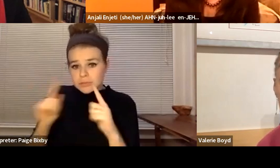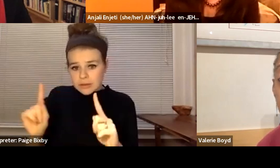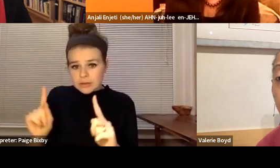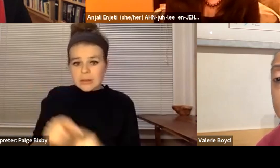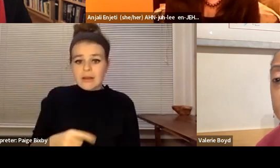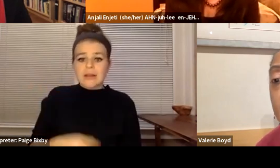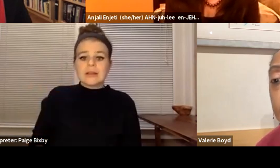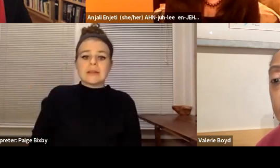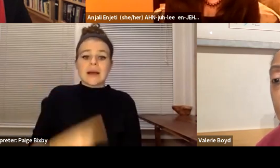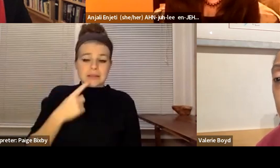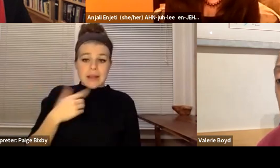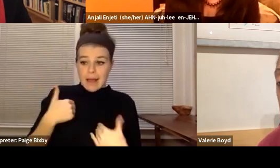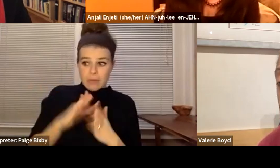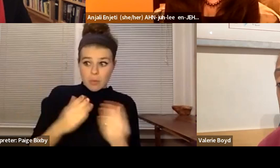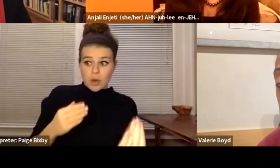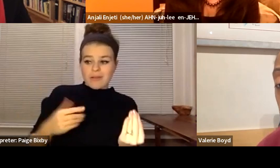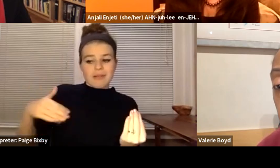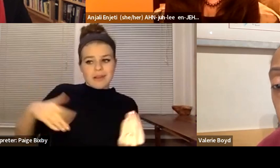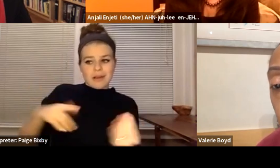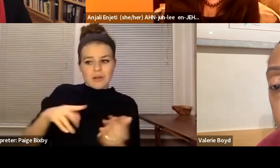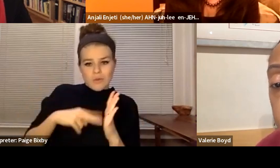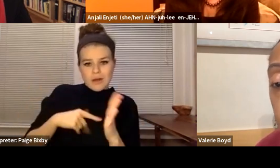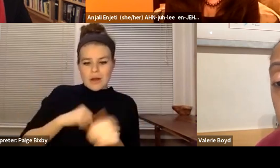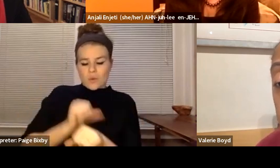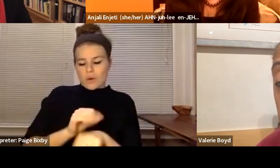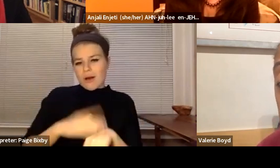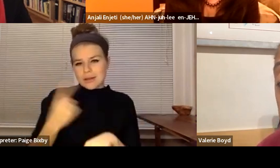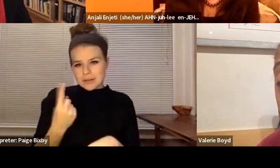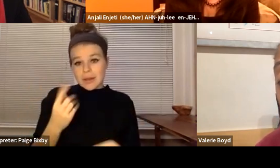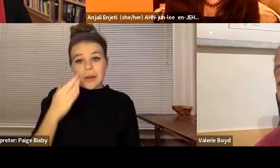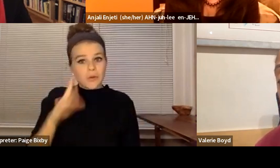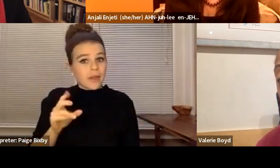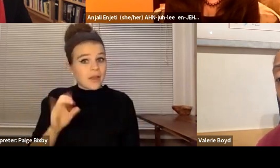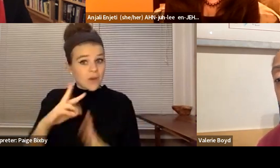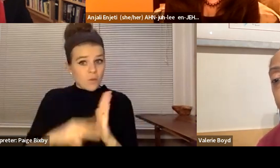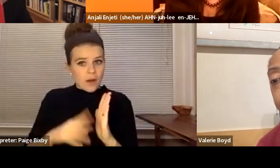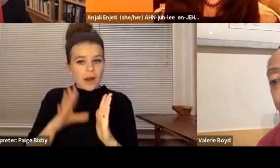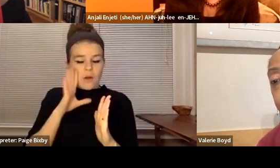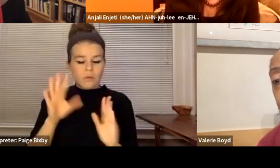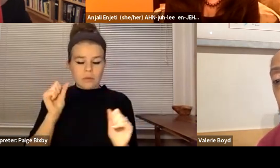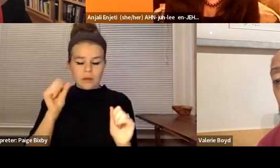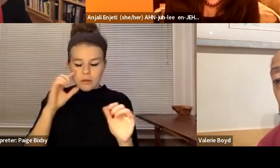had it, but hadn't read it yet because I was working on something and knew when I did read it, it would blow me away.